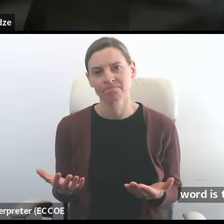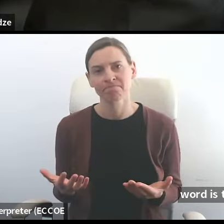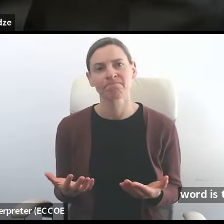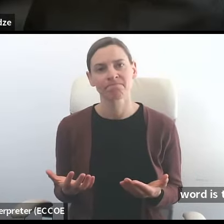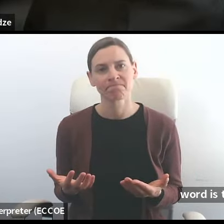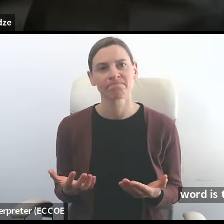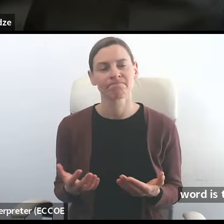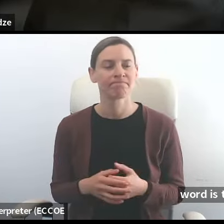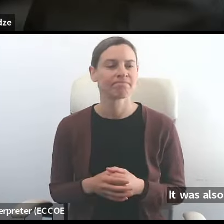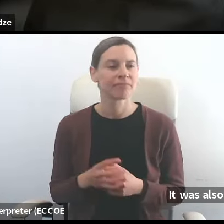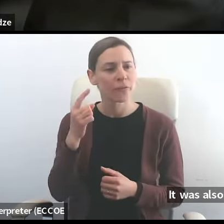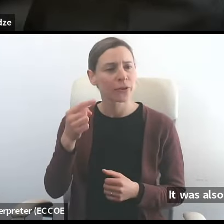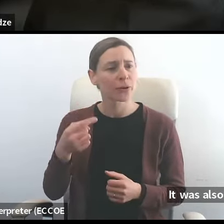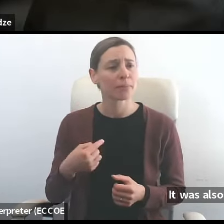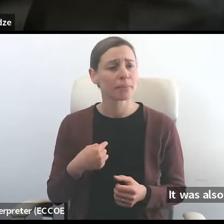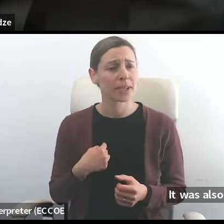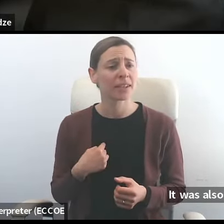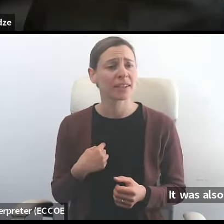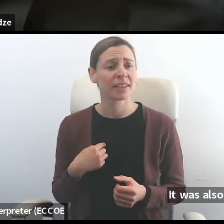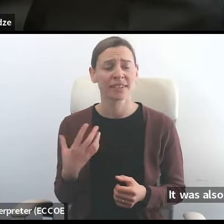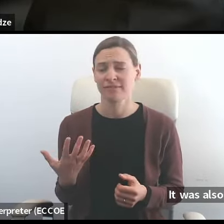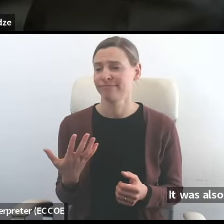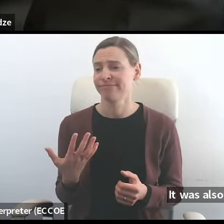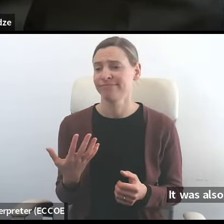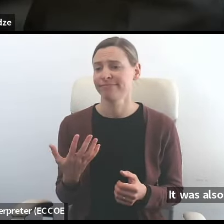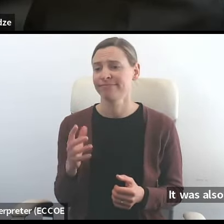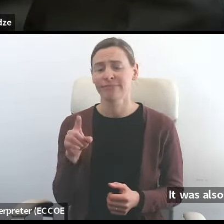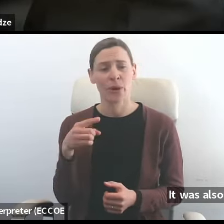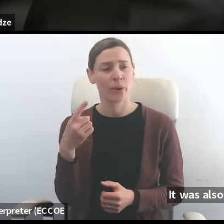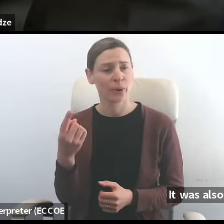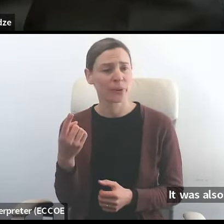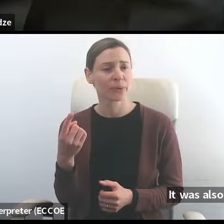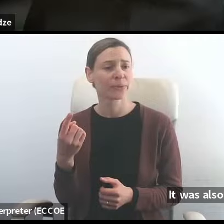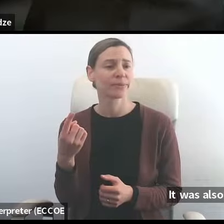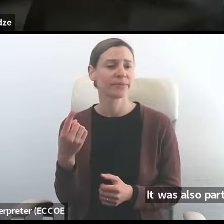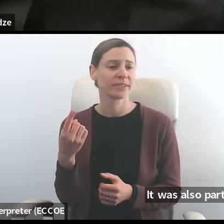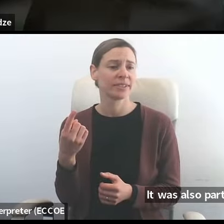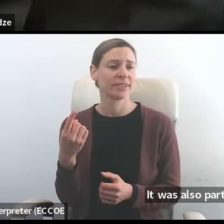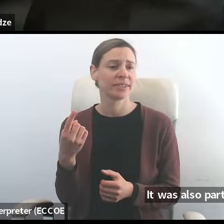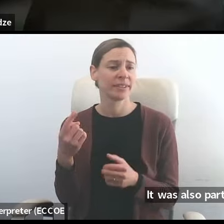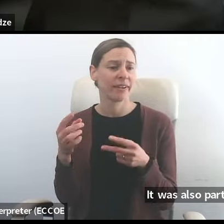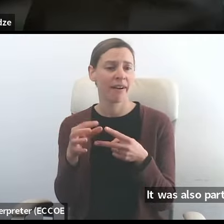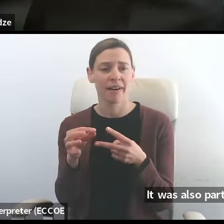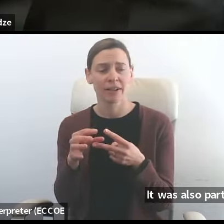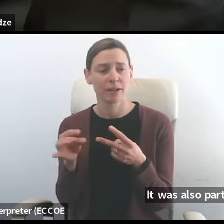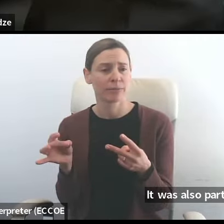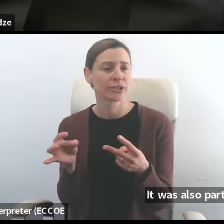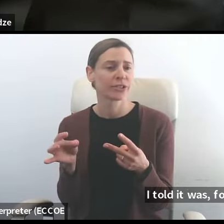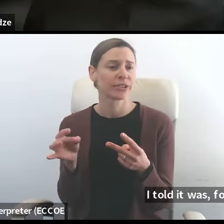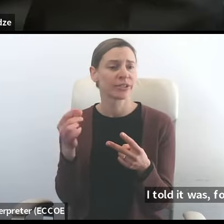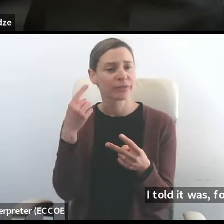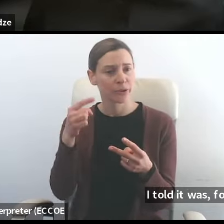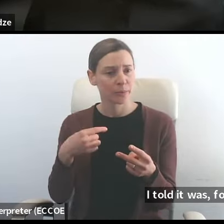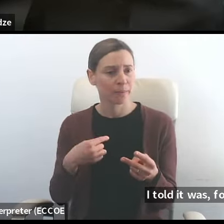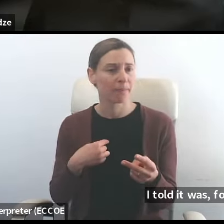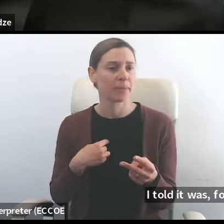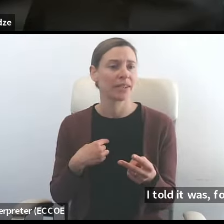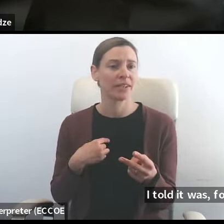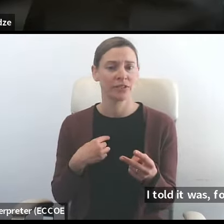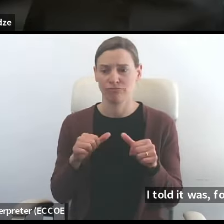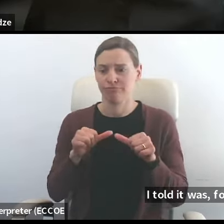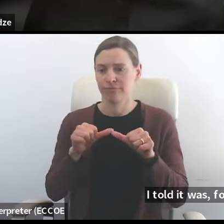it was for me, it was the only way I could stay like literally